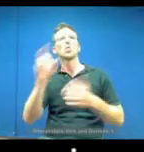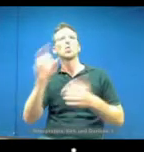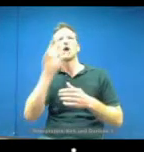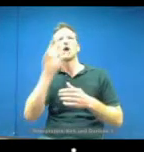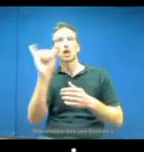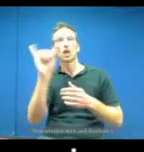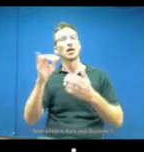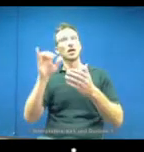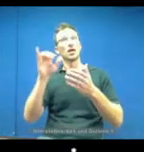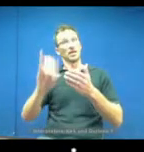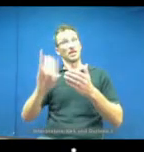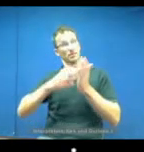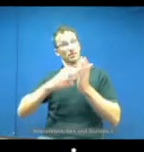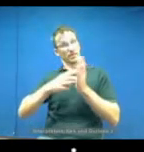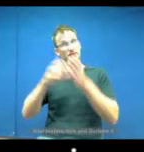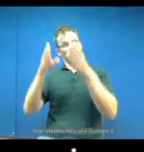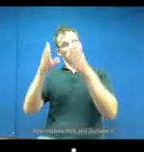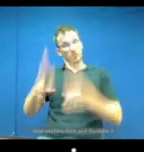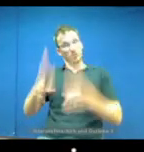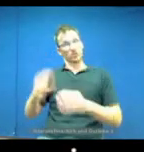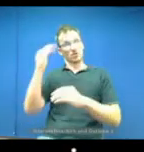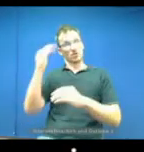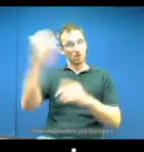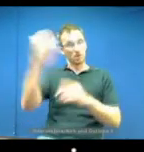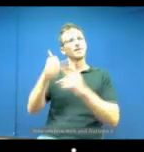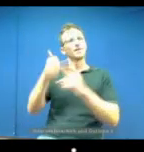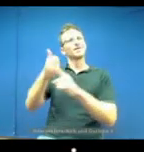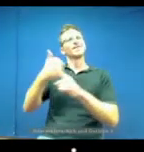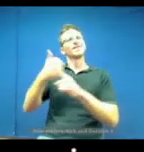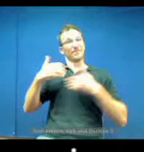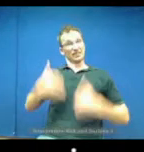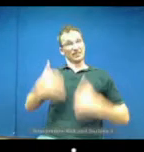really look at the state statute to see what it says.